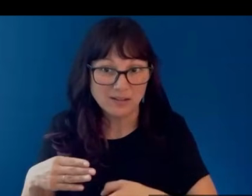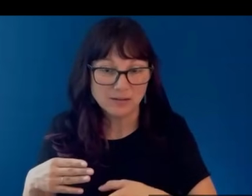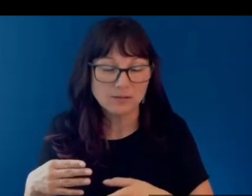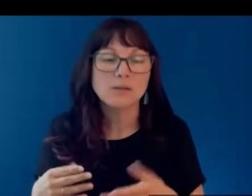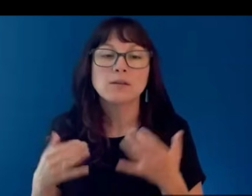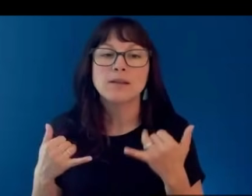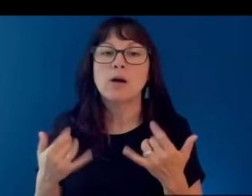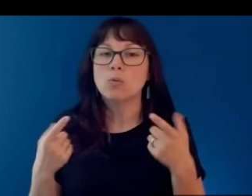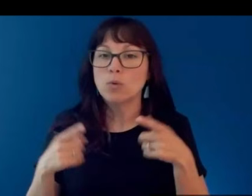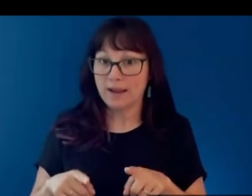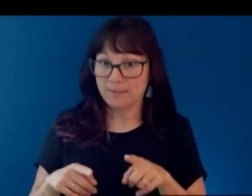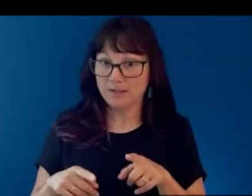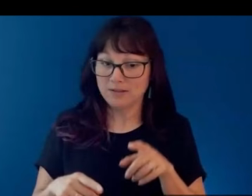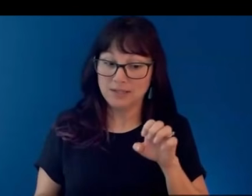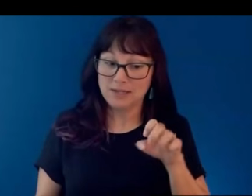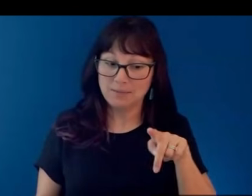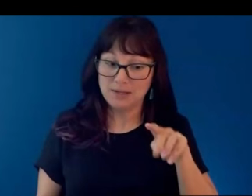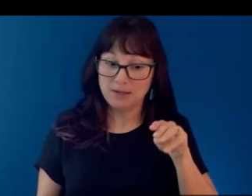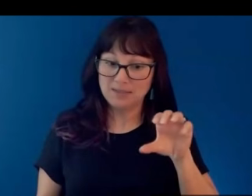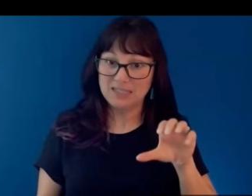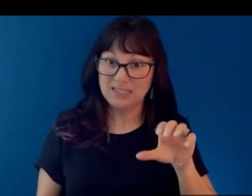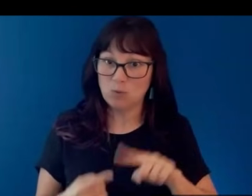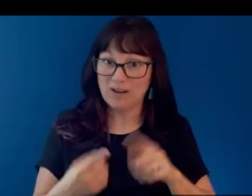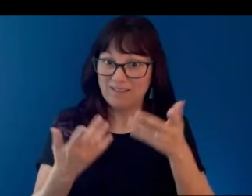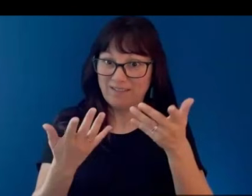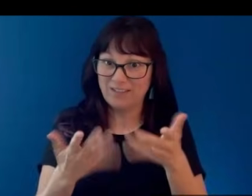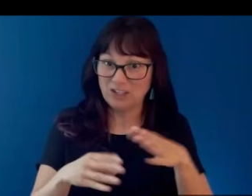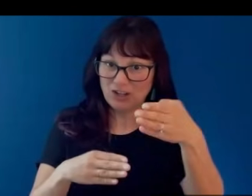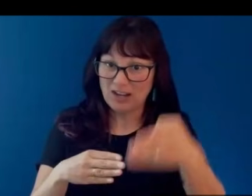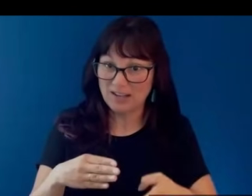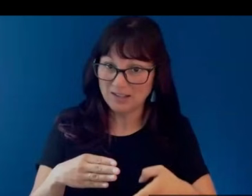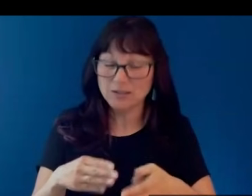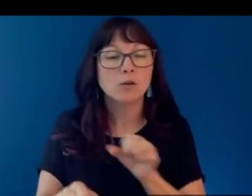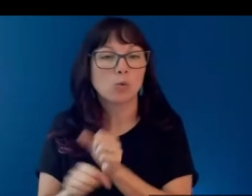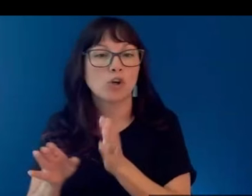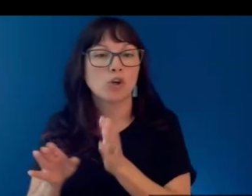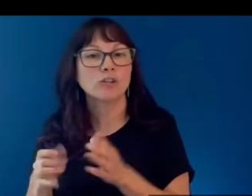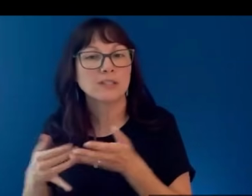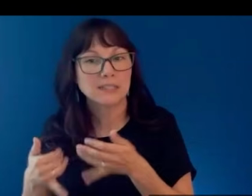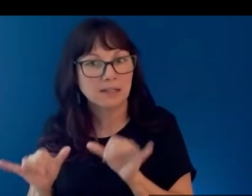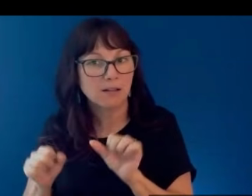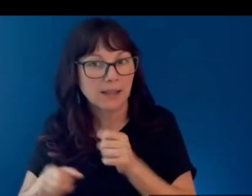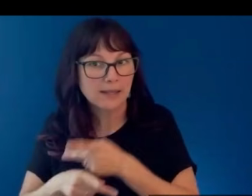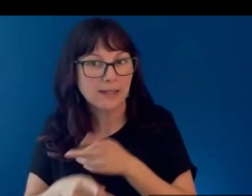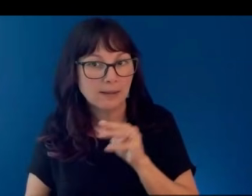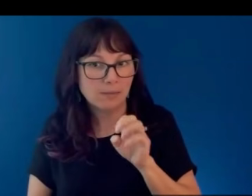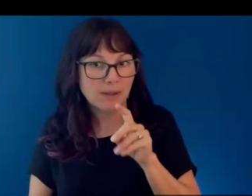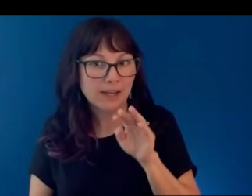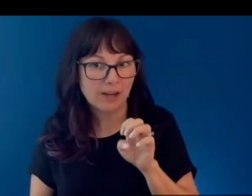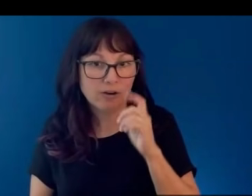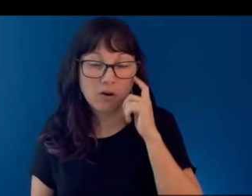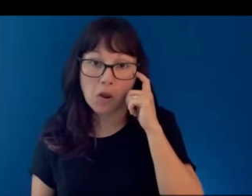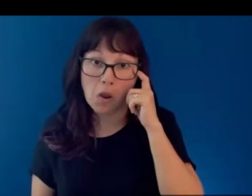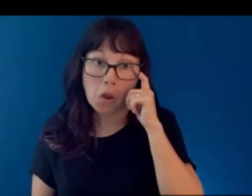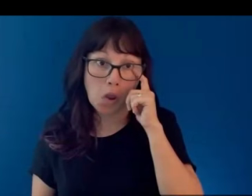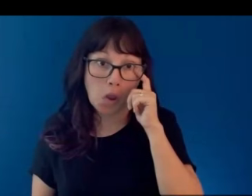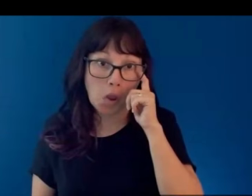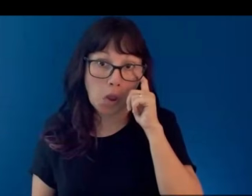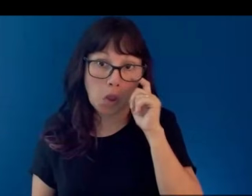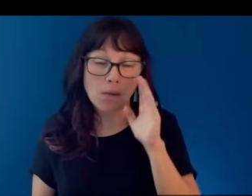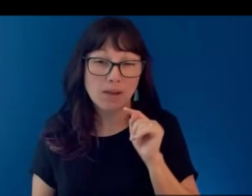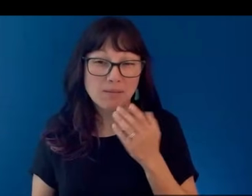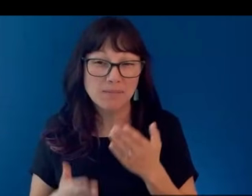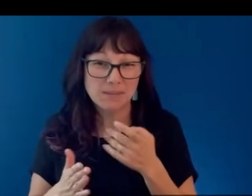Now, what happens after the EPMC ends? Workers can still keep Medicare, but there might be more